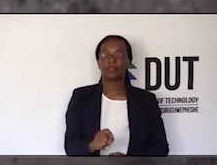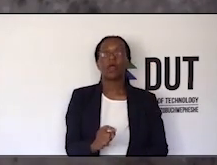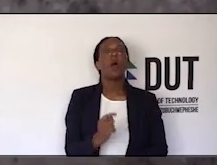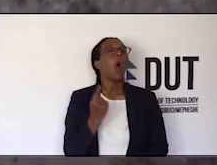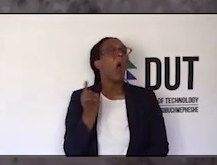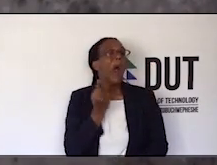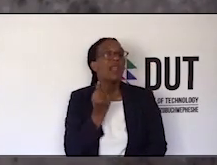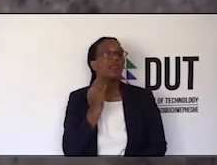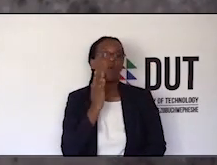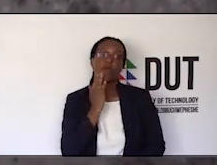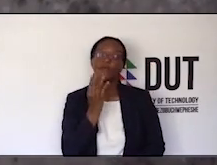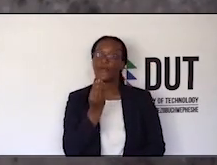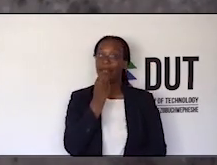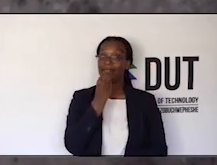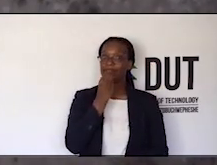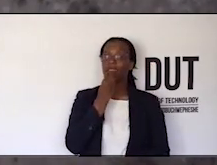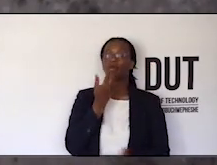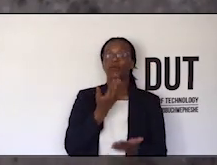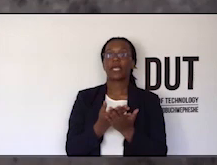except when eating.